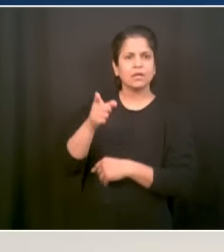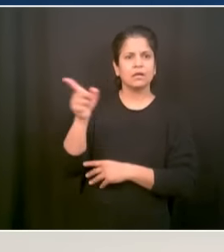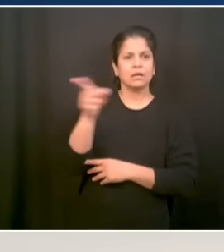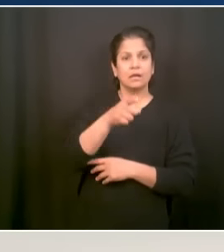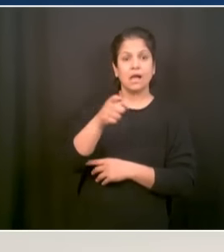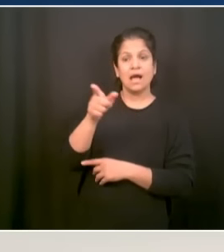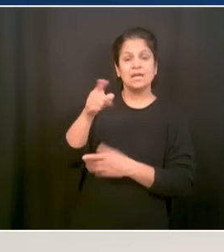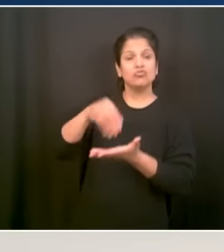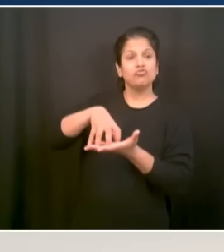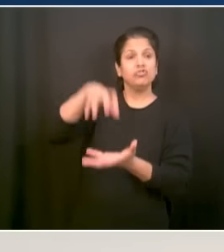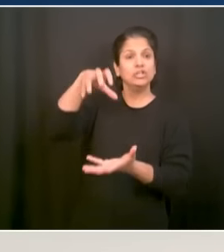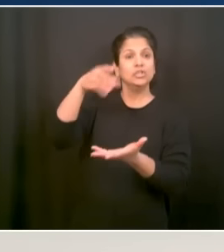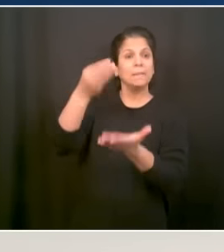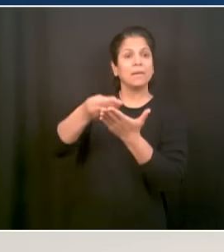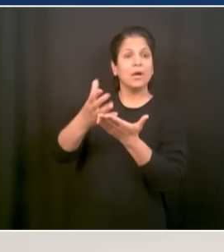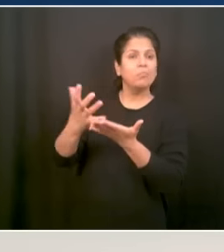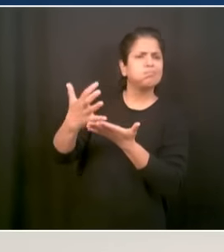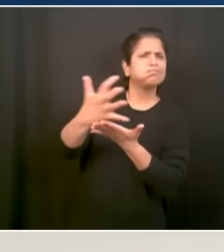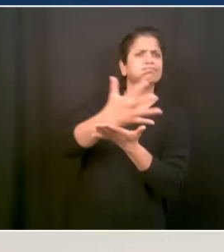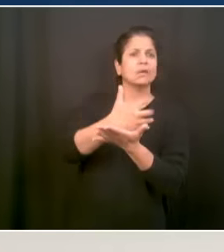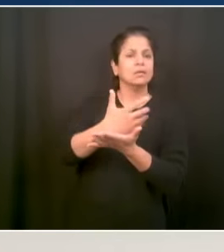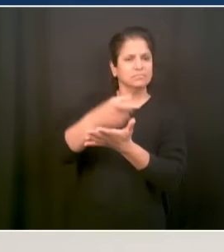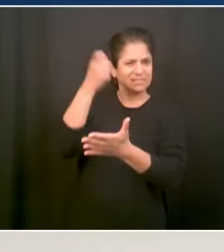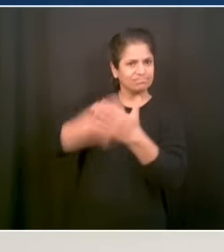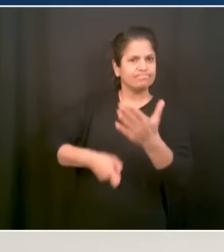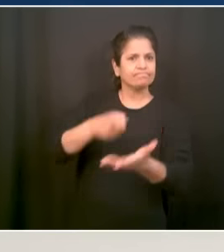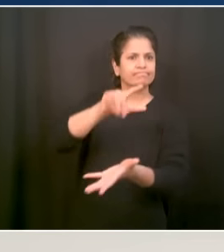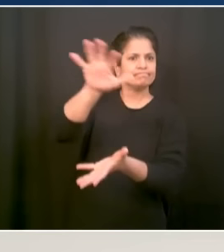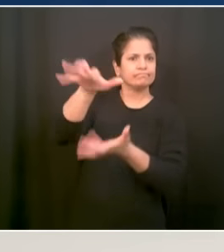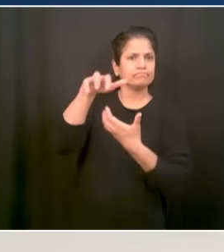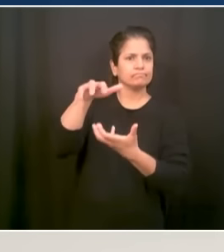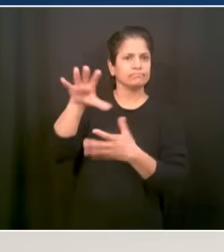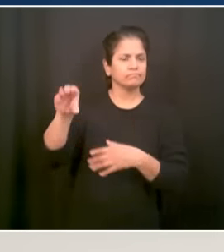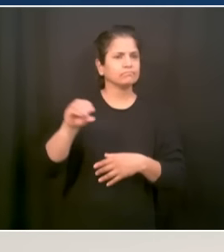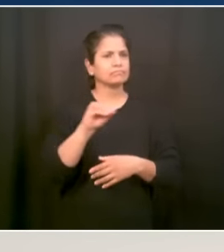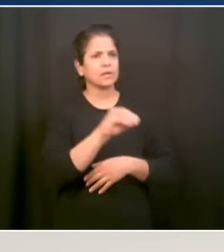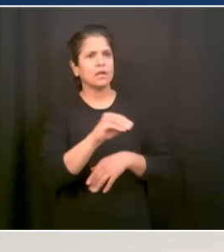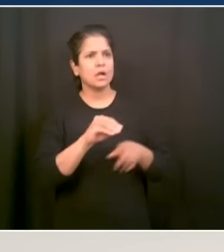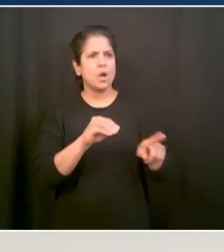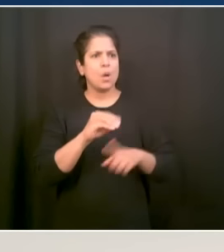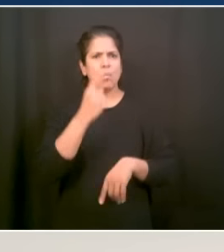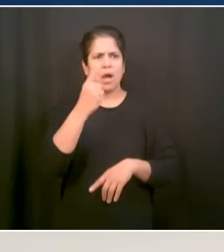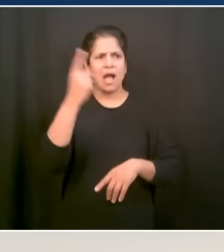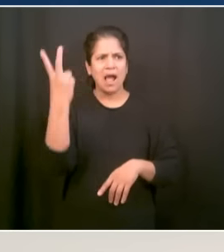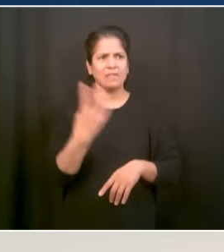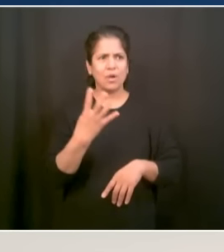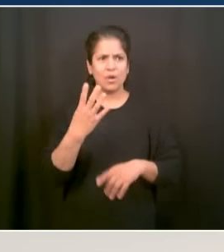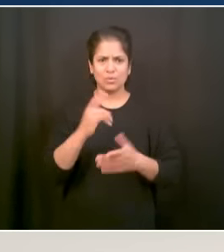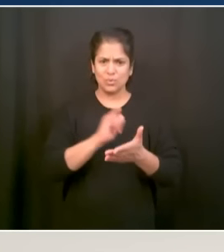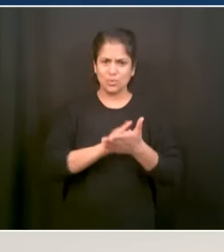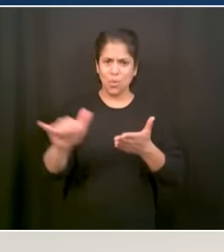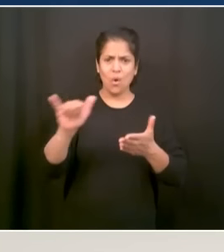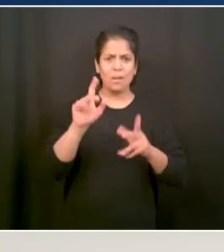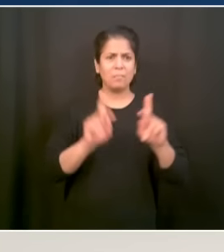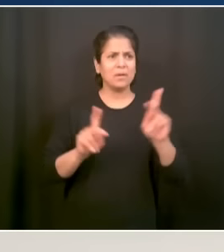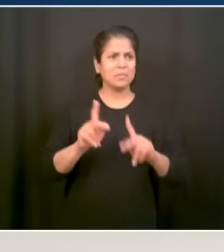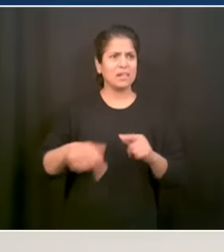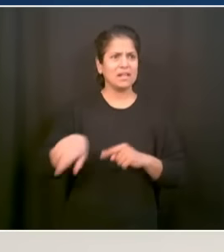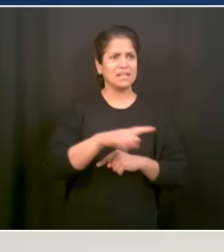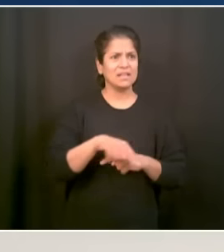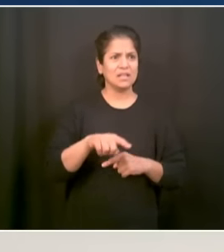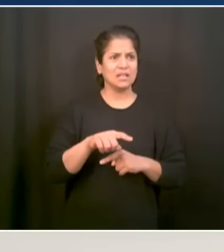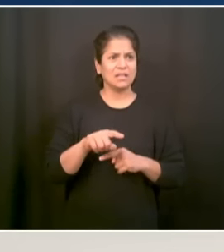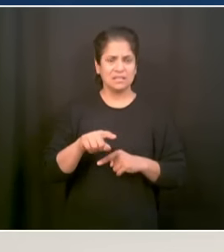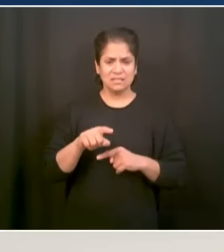world. And yet we have allowed 1 in 4 New Yorkers to live in poverty. It doesn't need to be that way. We will remain in